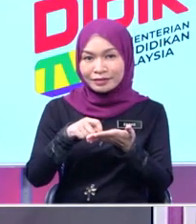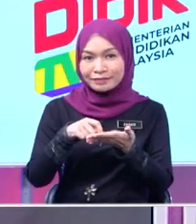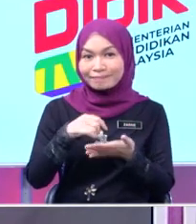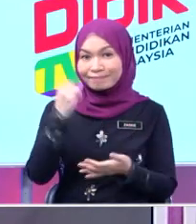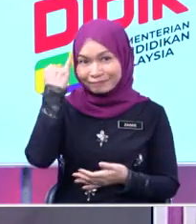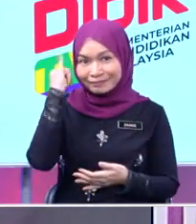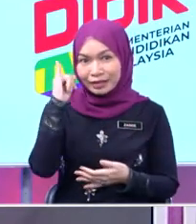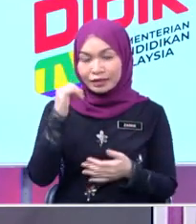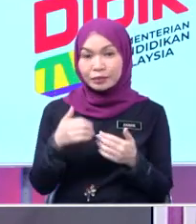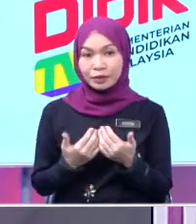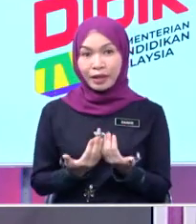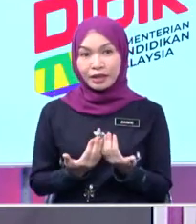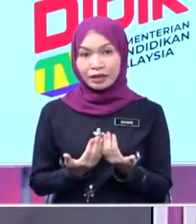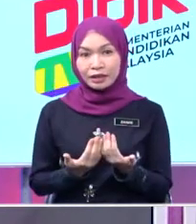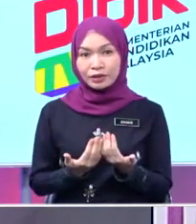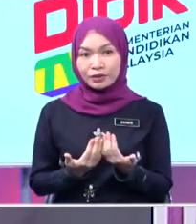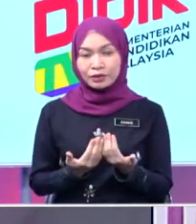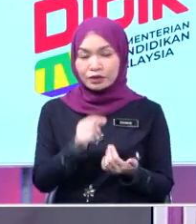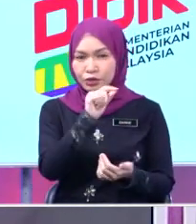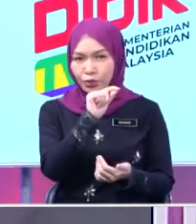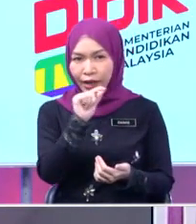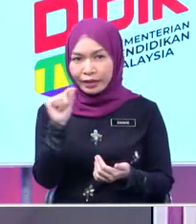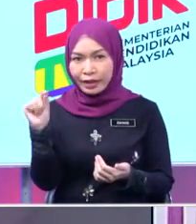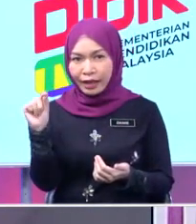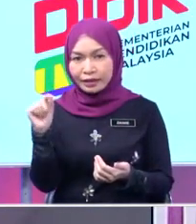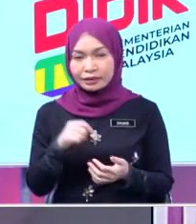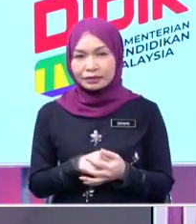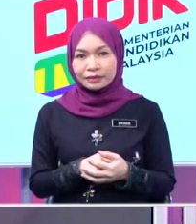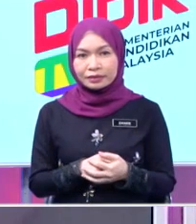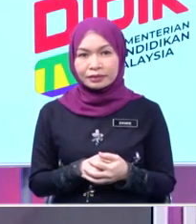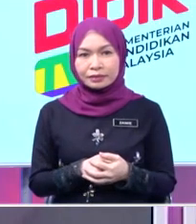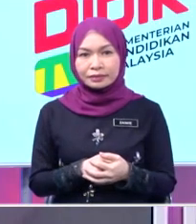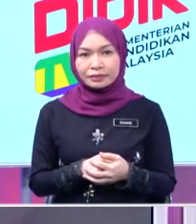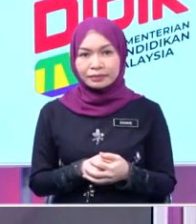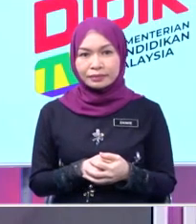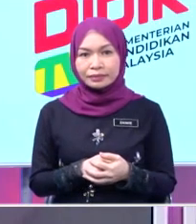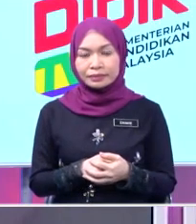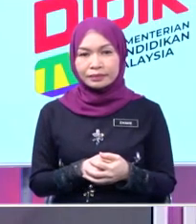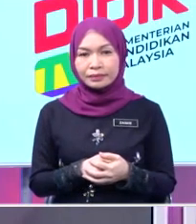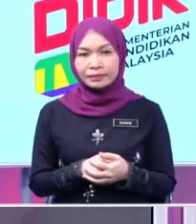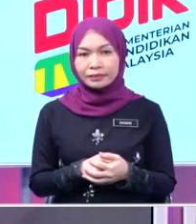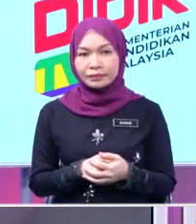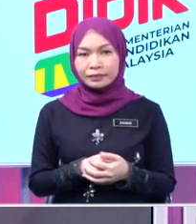so underline the main Yes. point the writer makes as a third idea. Who would like to try for this question? Question number 2.